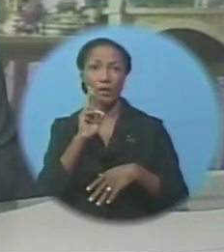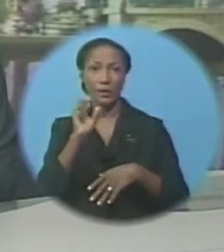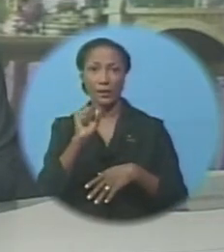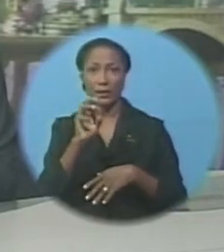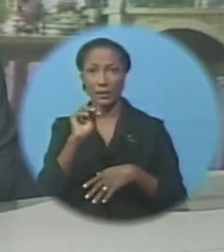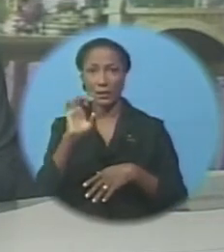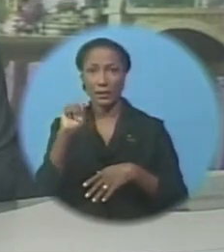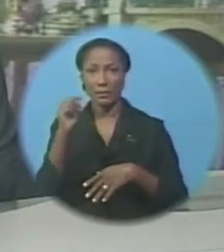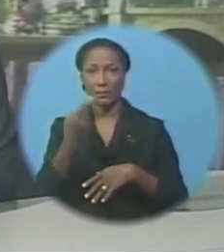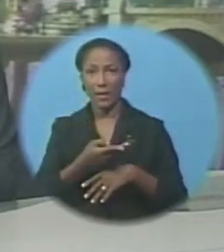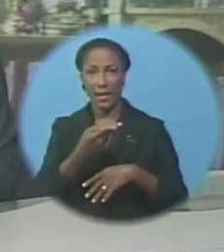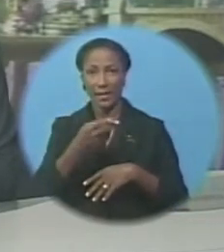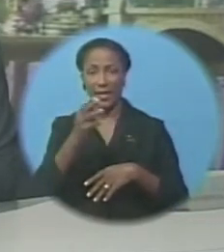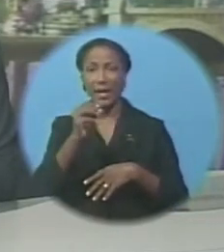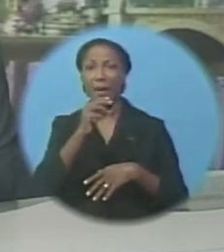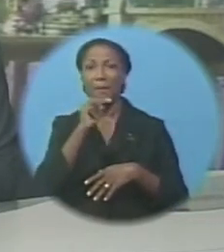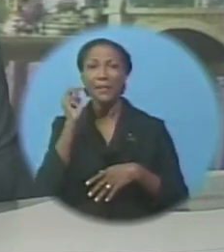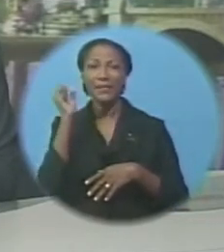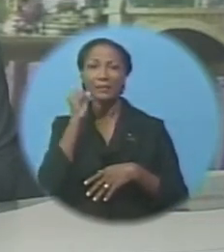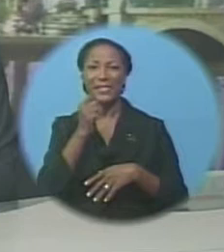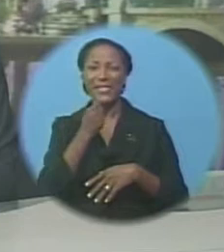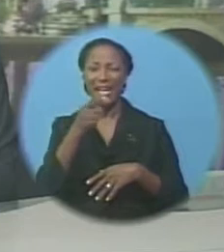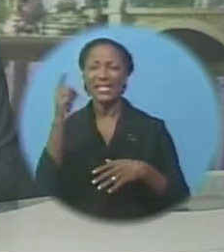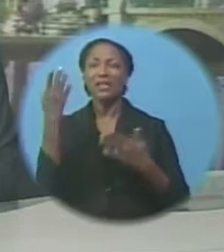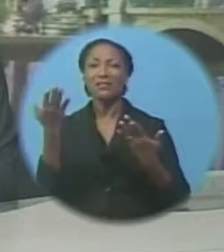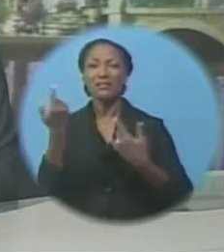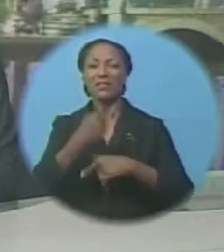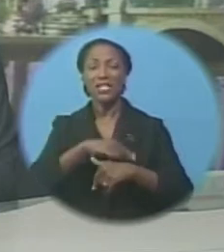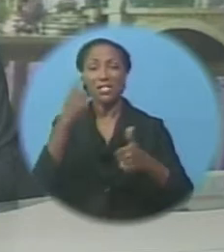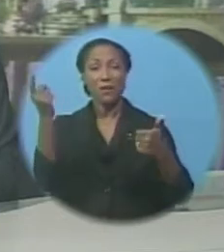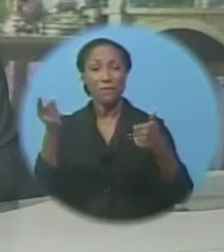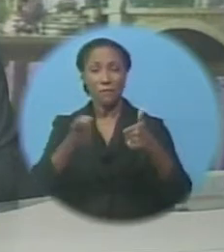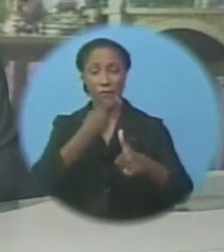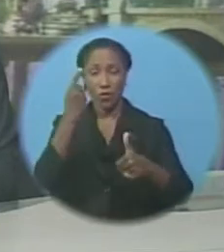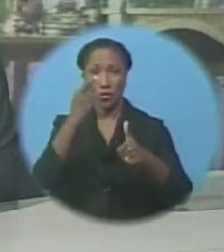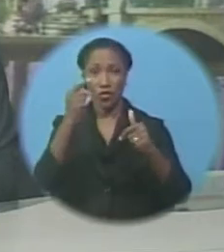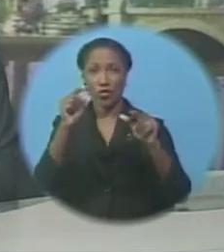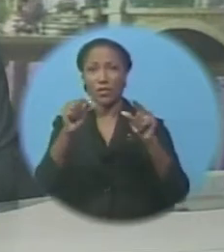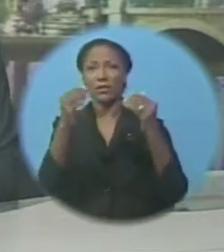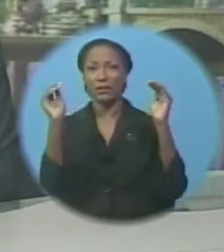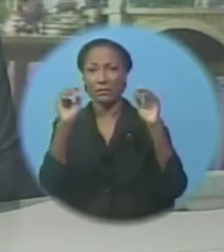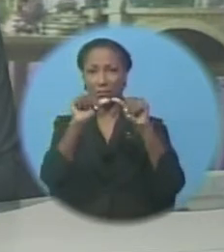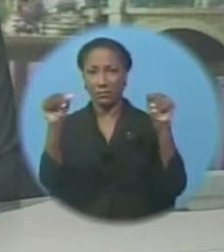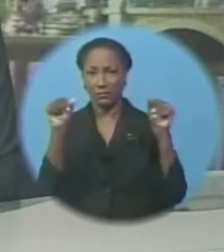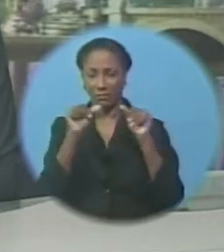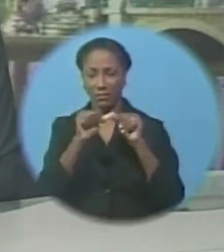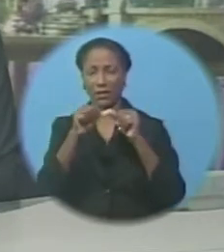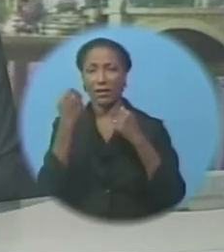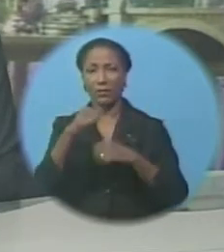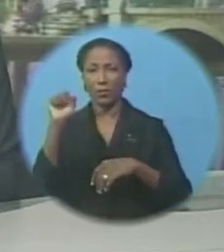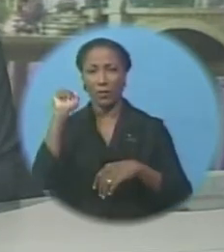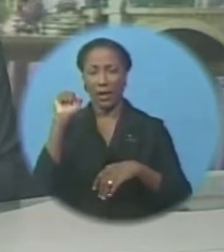today's protest is the first stage of action which the union will embark on until talks resume.